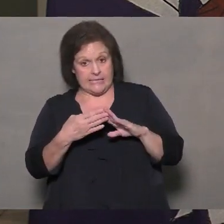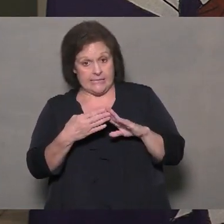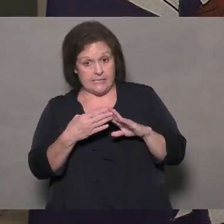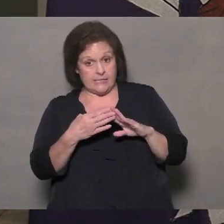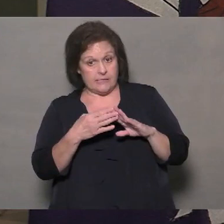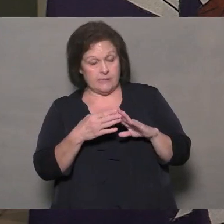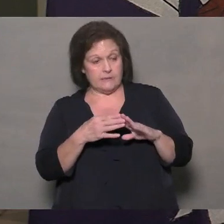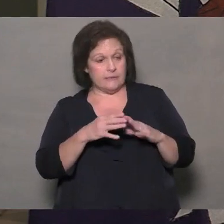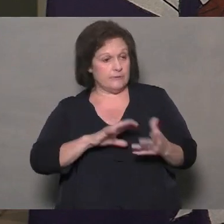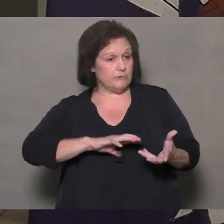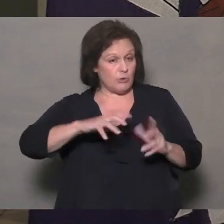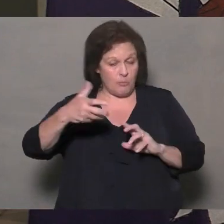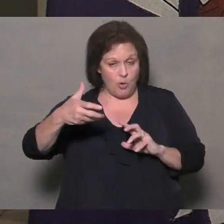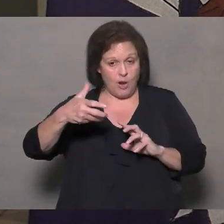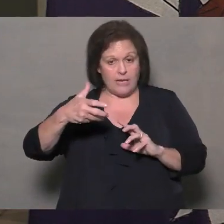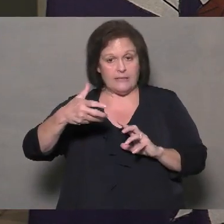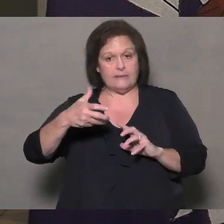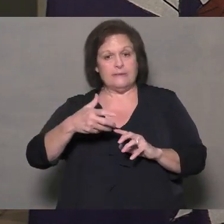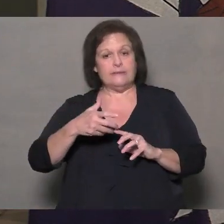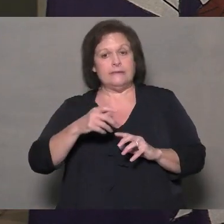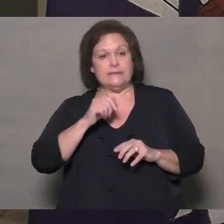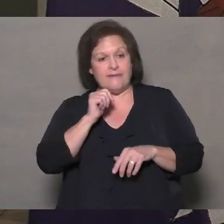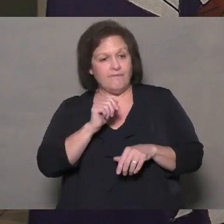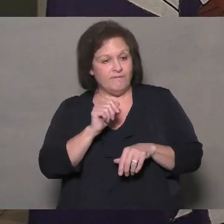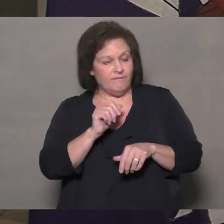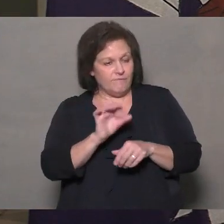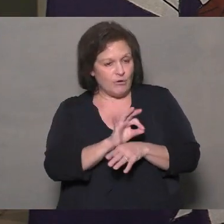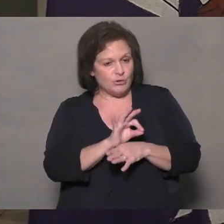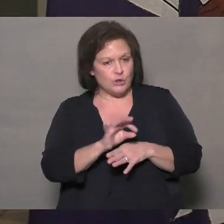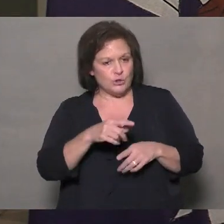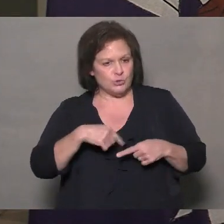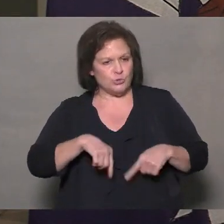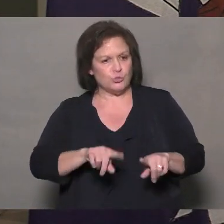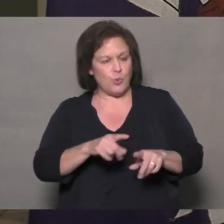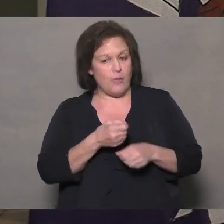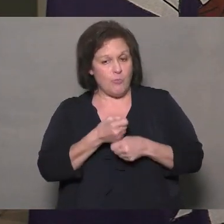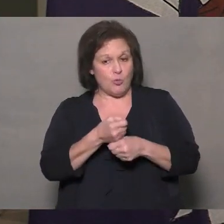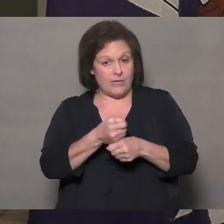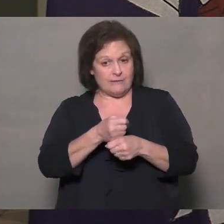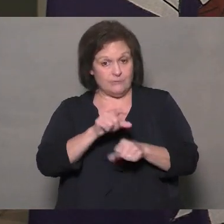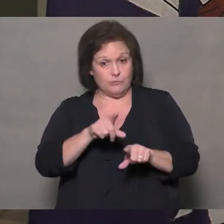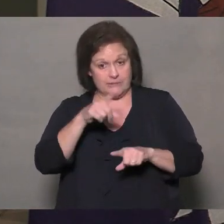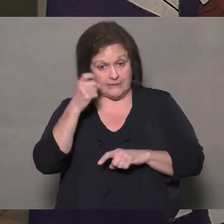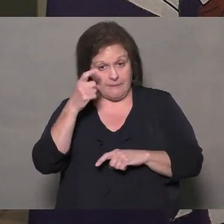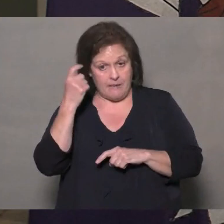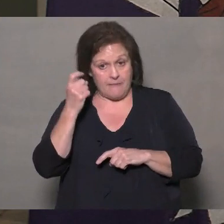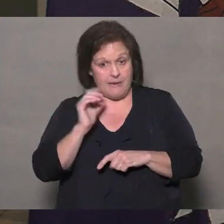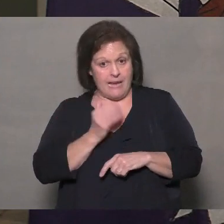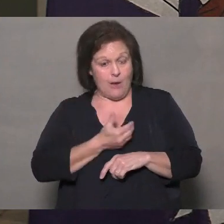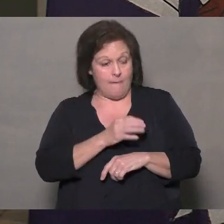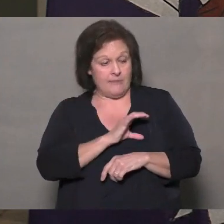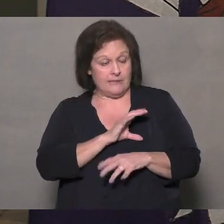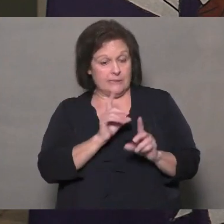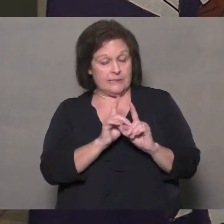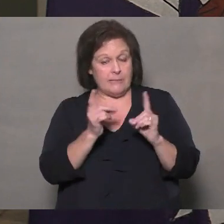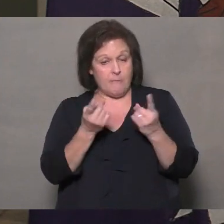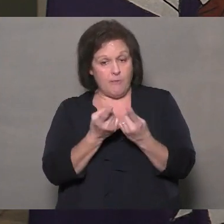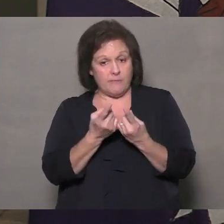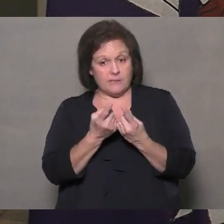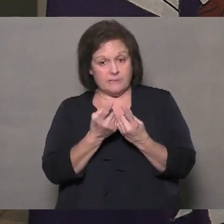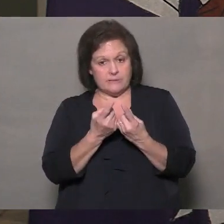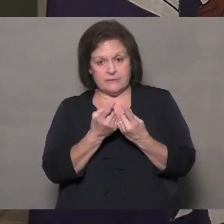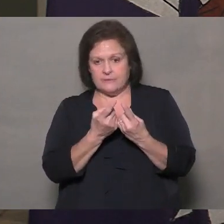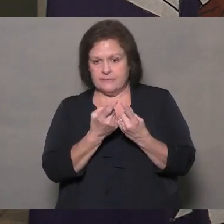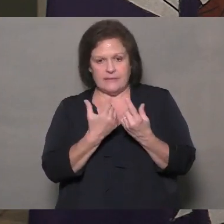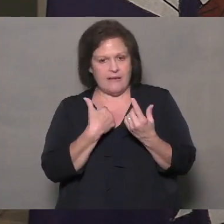encountered turmoil and dysfunction during the protests this summer, our police department, we